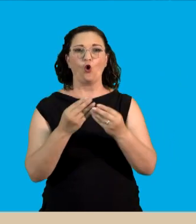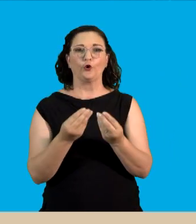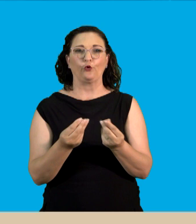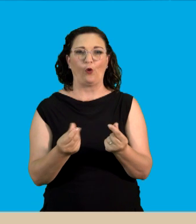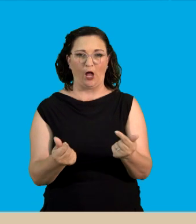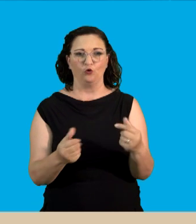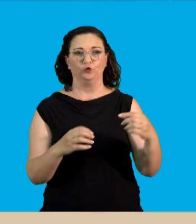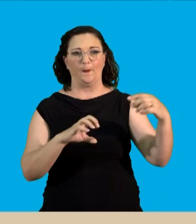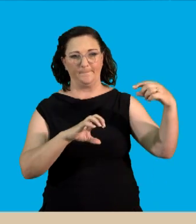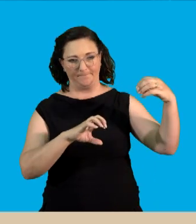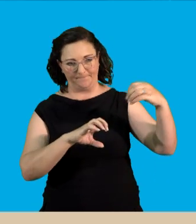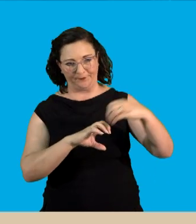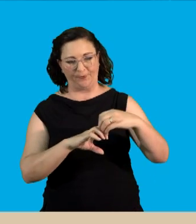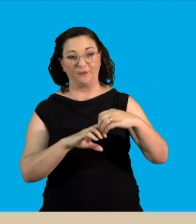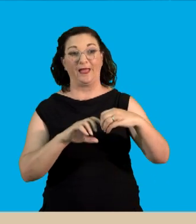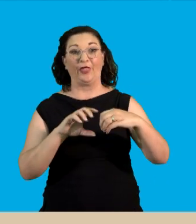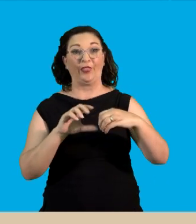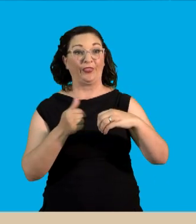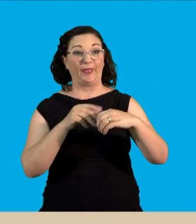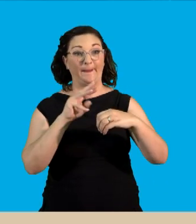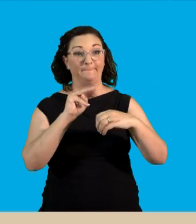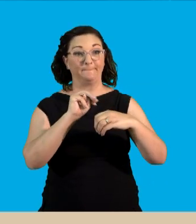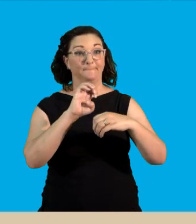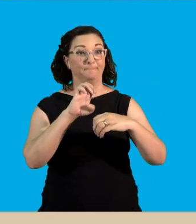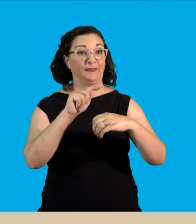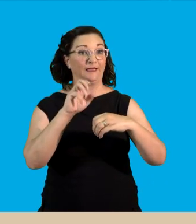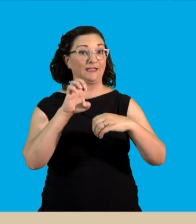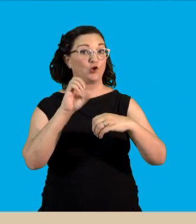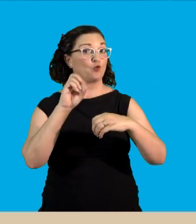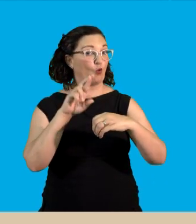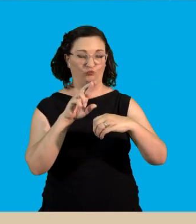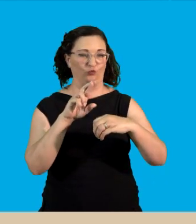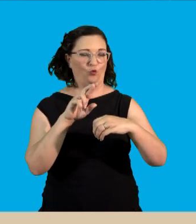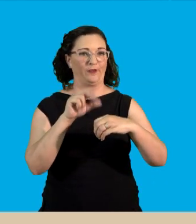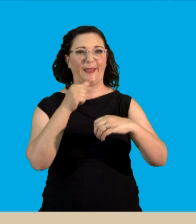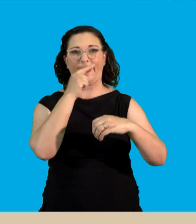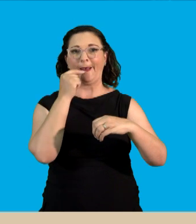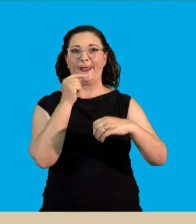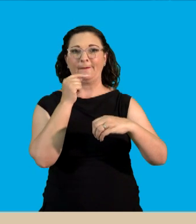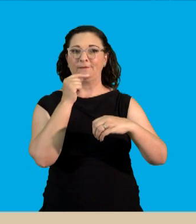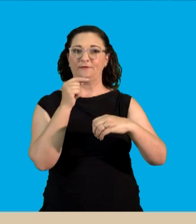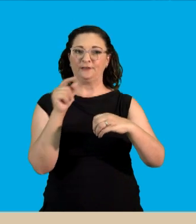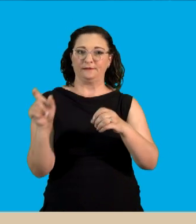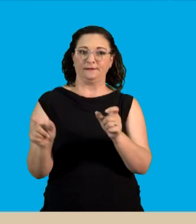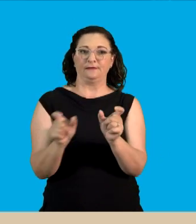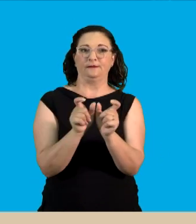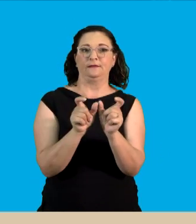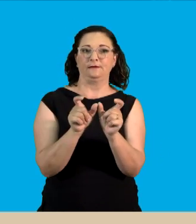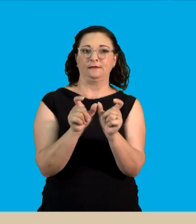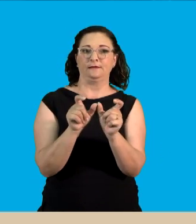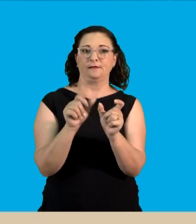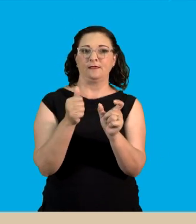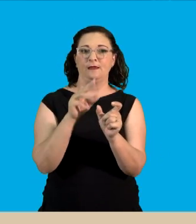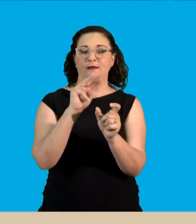to as the meteors. They are now, these remains are then called the meteorites. The remains of